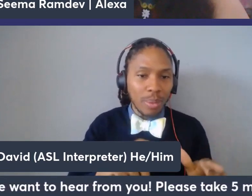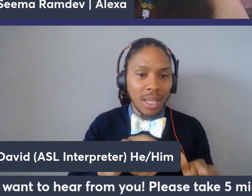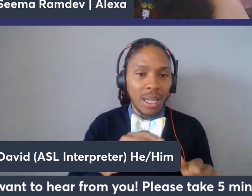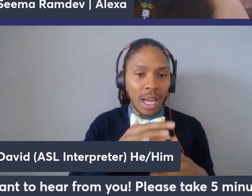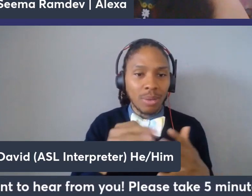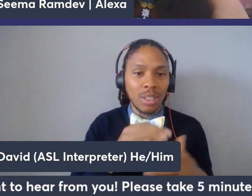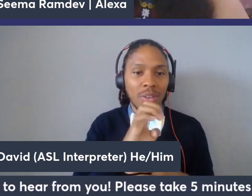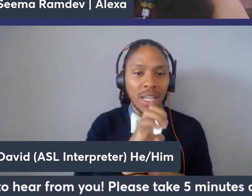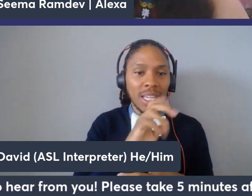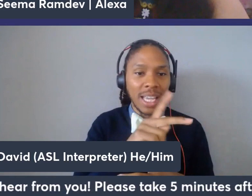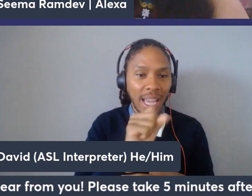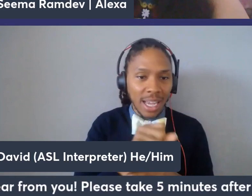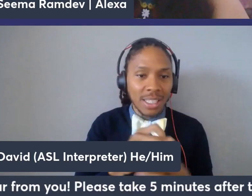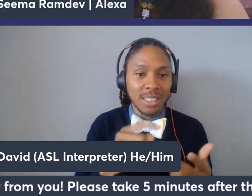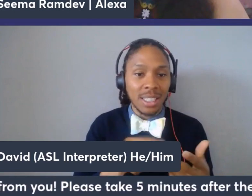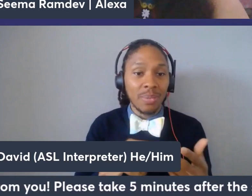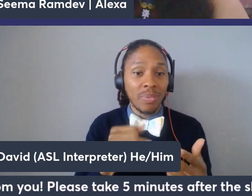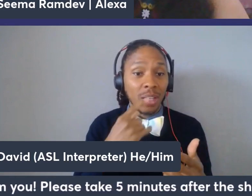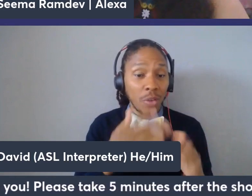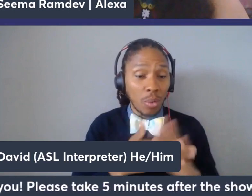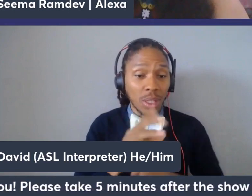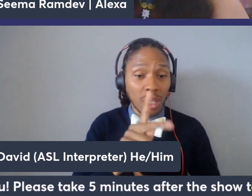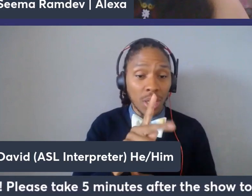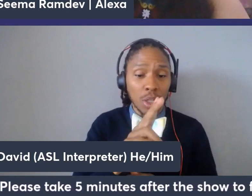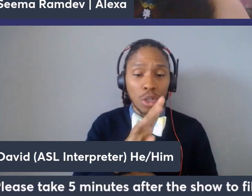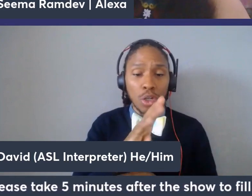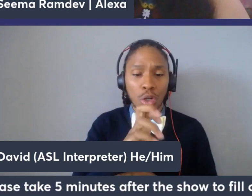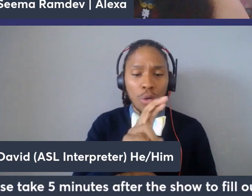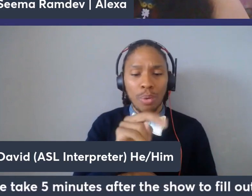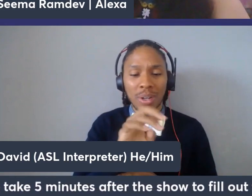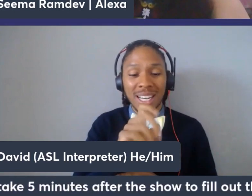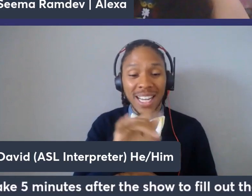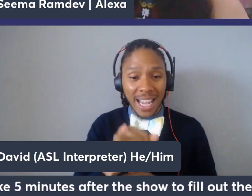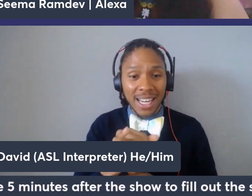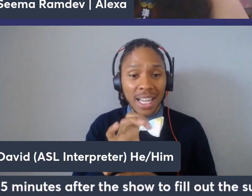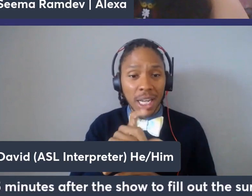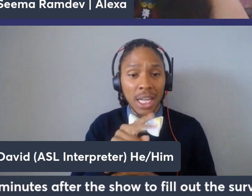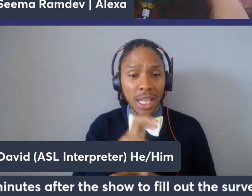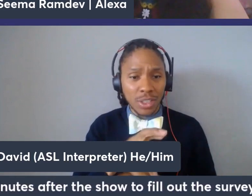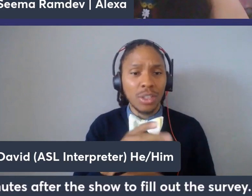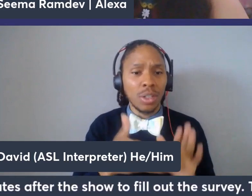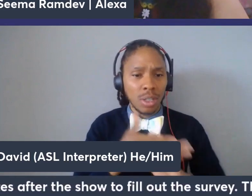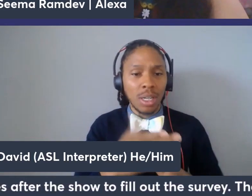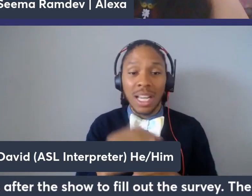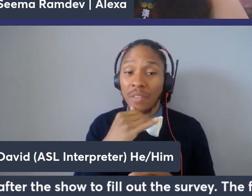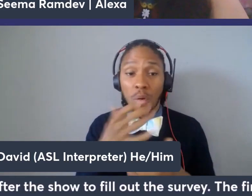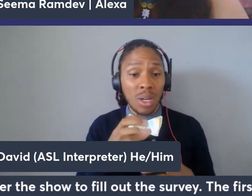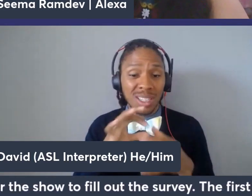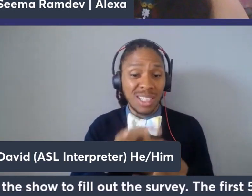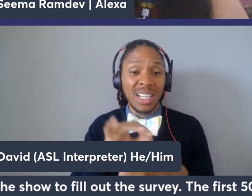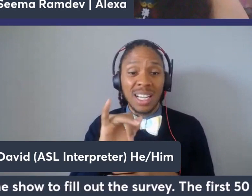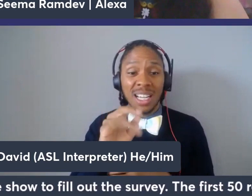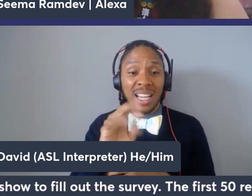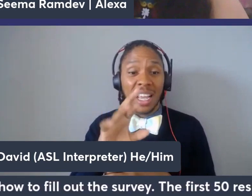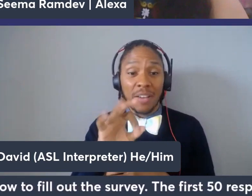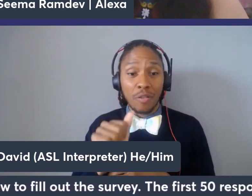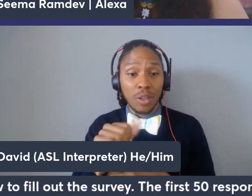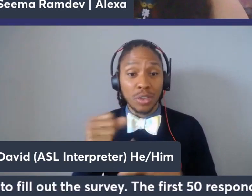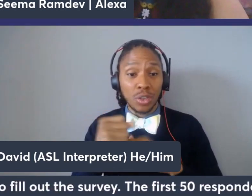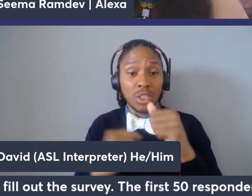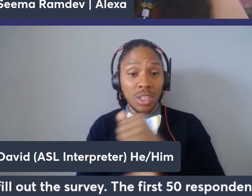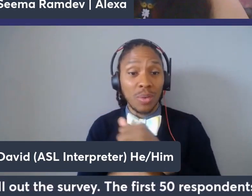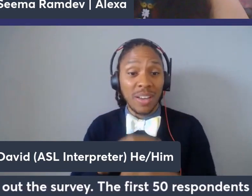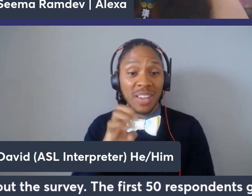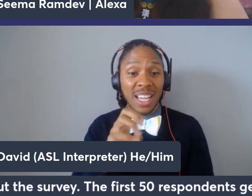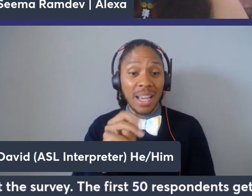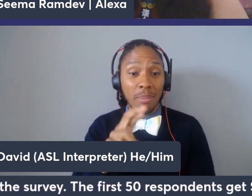running Kubernetes, you can now deploy EMR apps in your Kubernetes cluster. And then if you don't want to worry about infrastructure at all, we now have EMR Serverless,